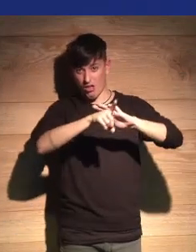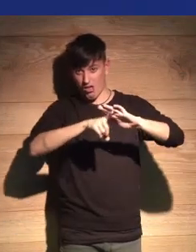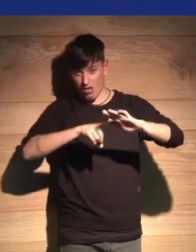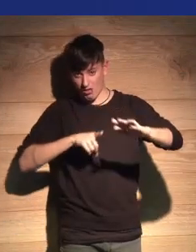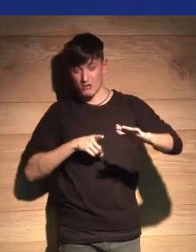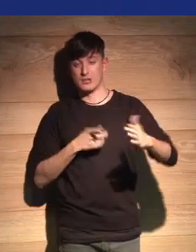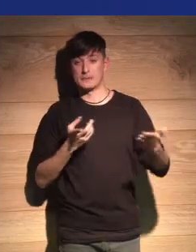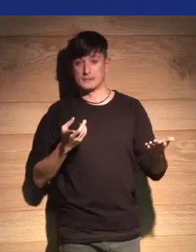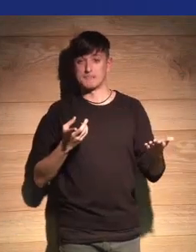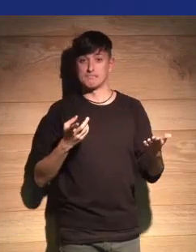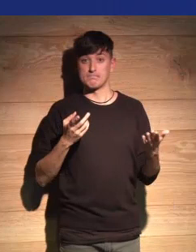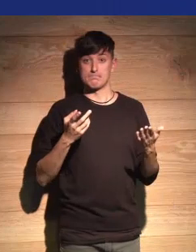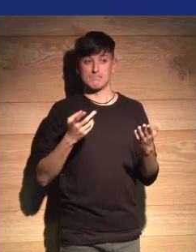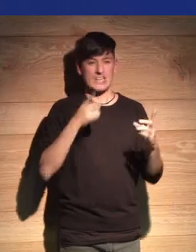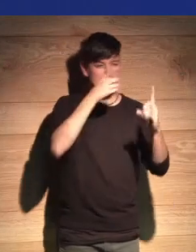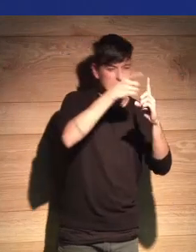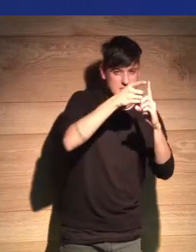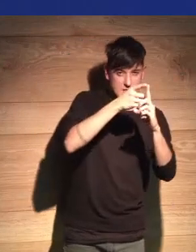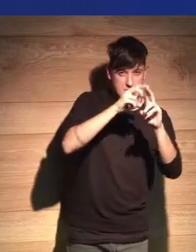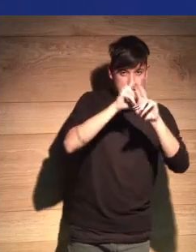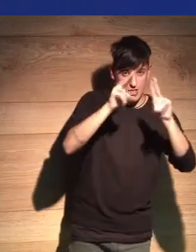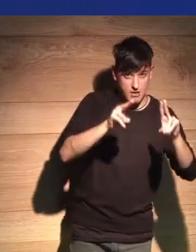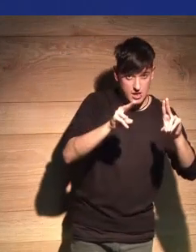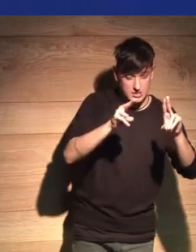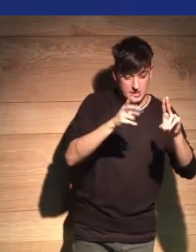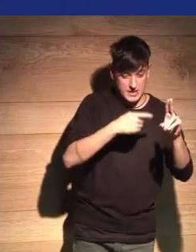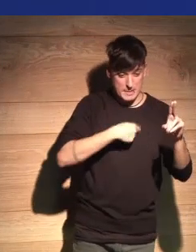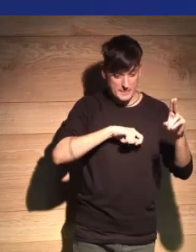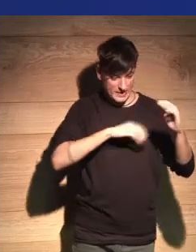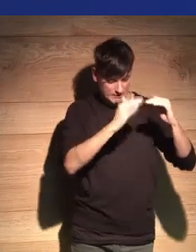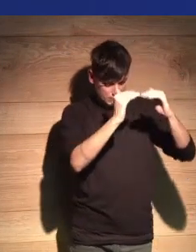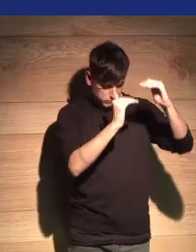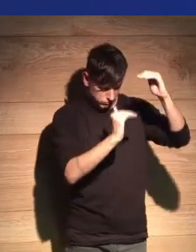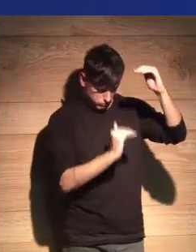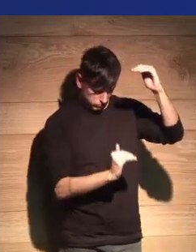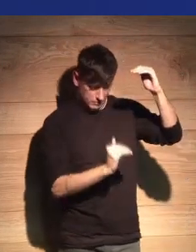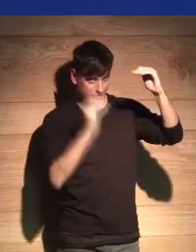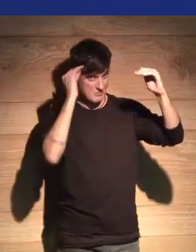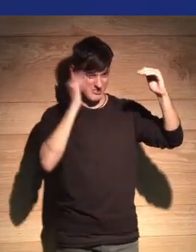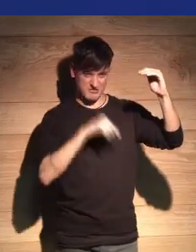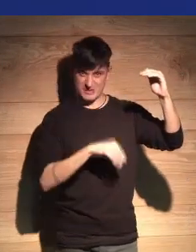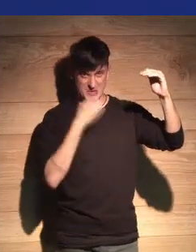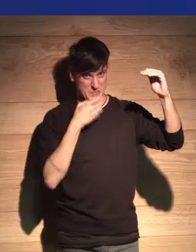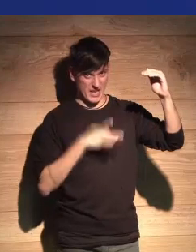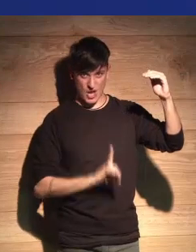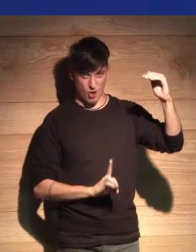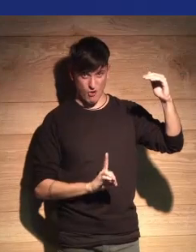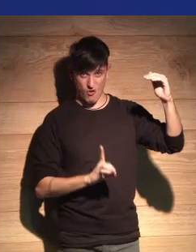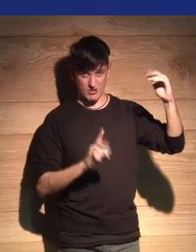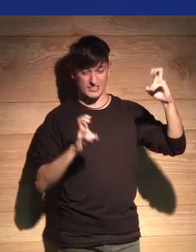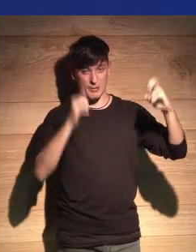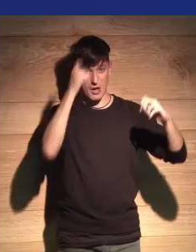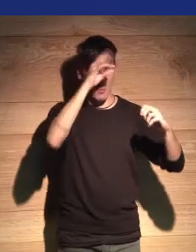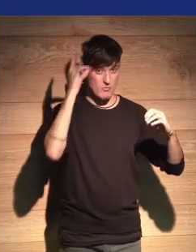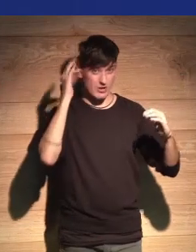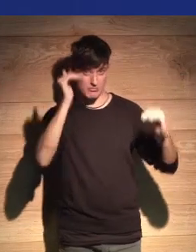steps backwards. There are many international indices that place Spain